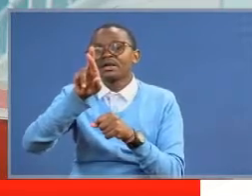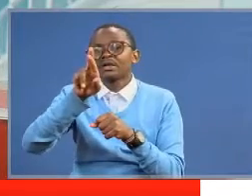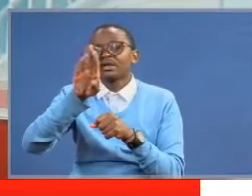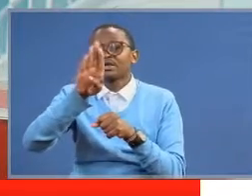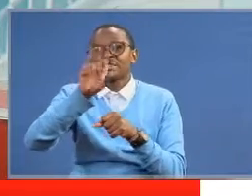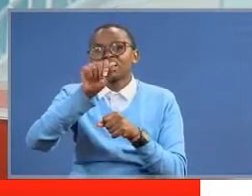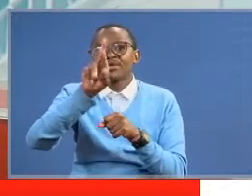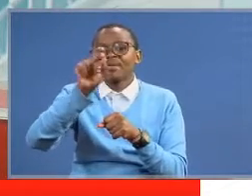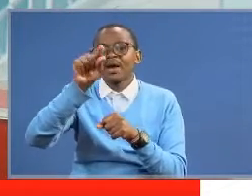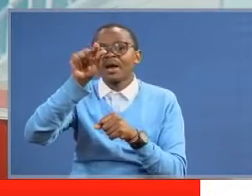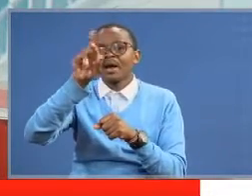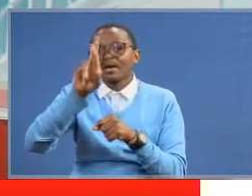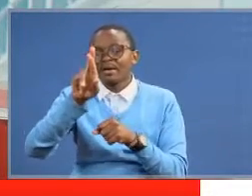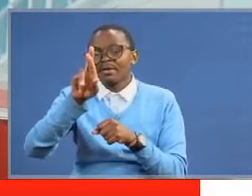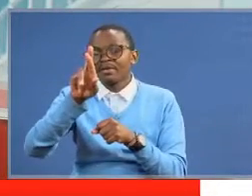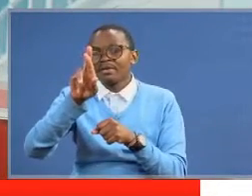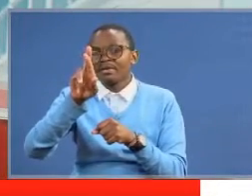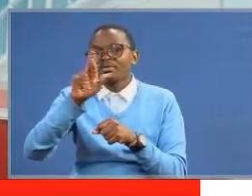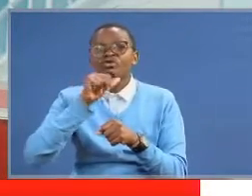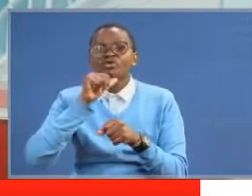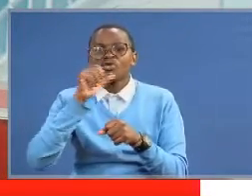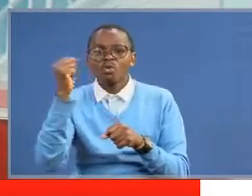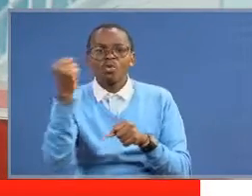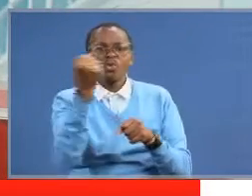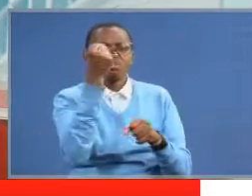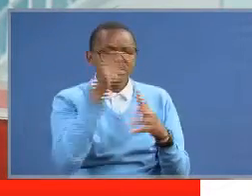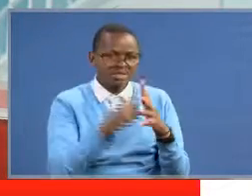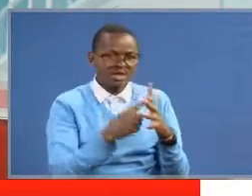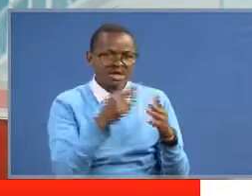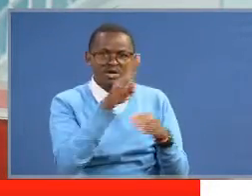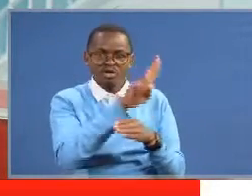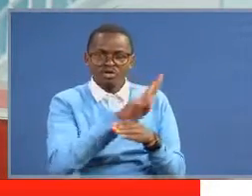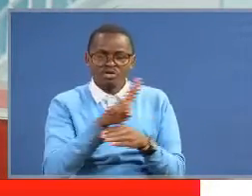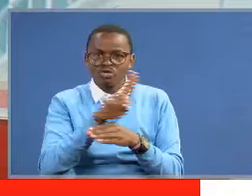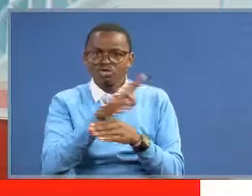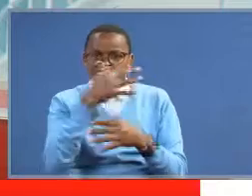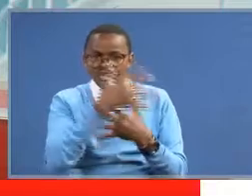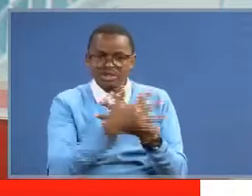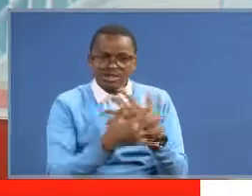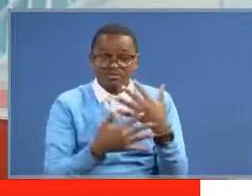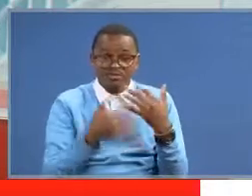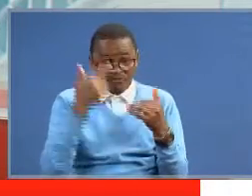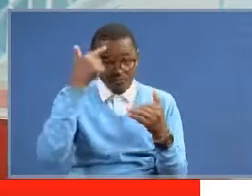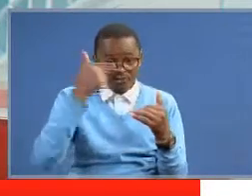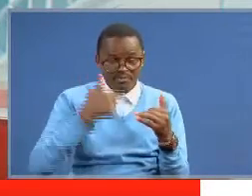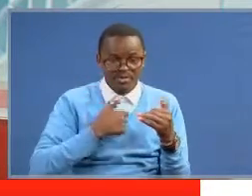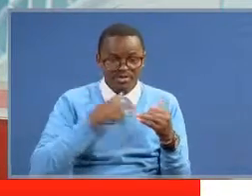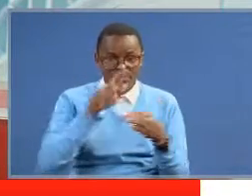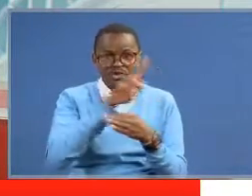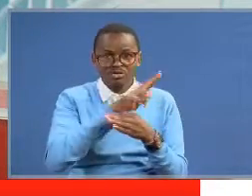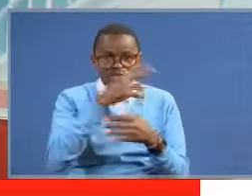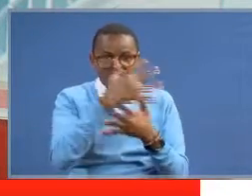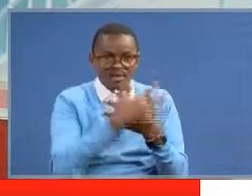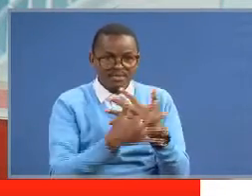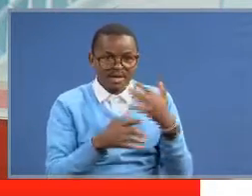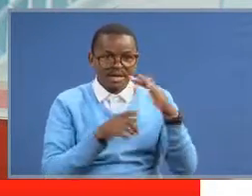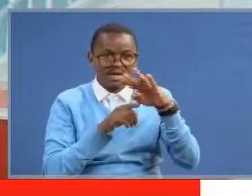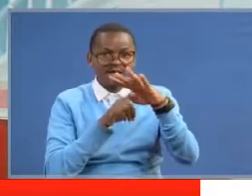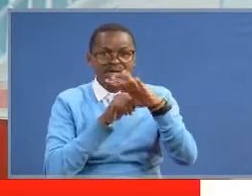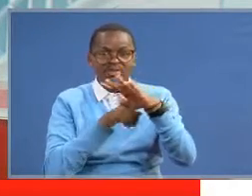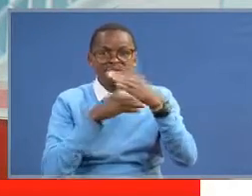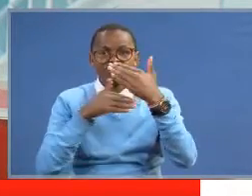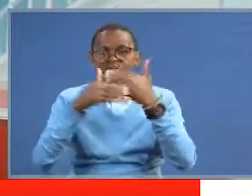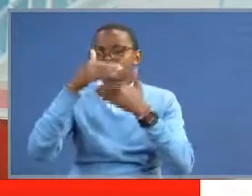these are already established people. They didn't just wake up and start using computer. For me, like, I started using computer very well while I was at